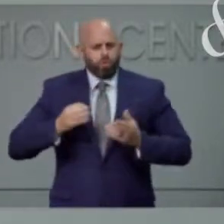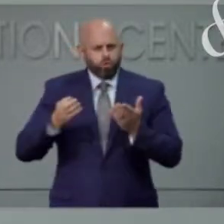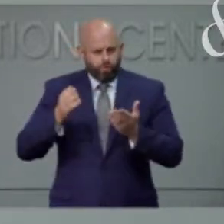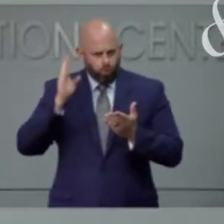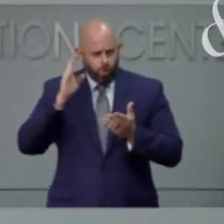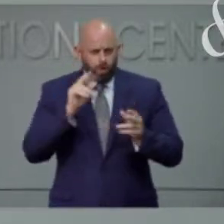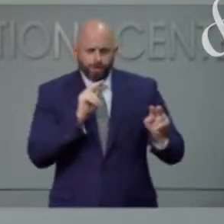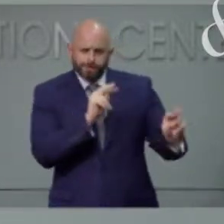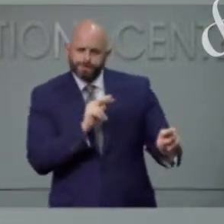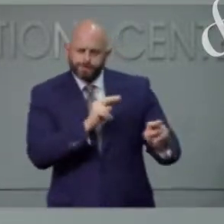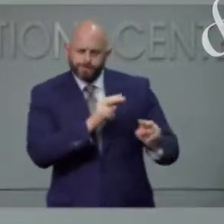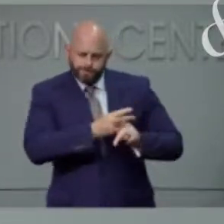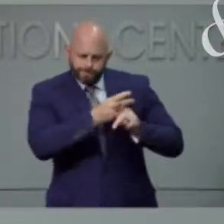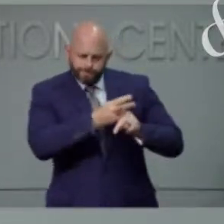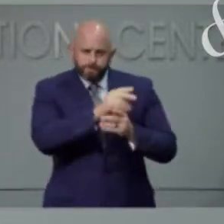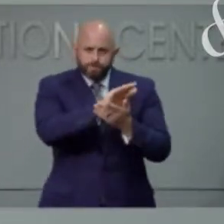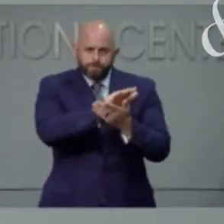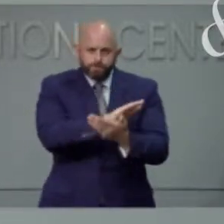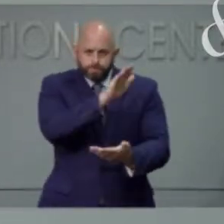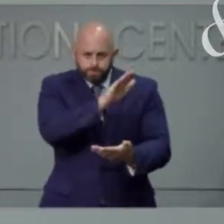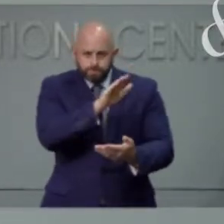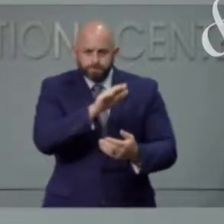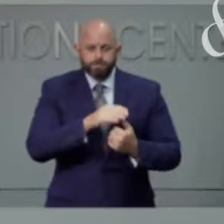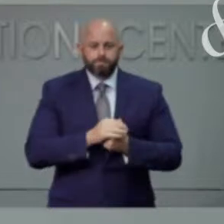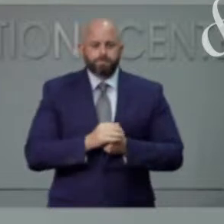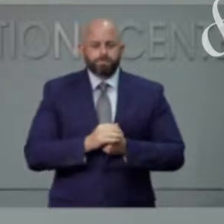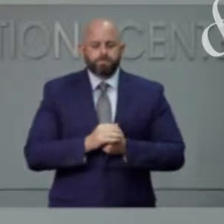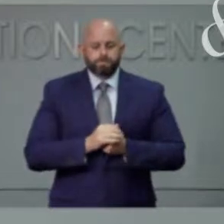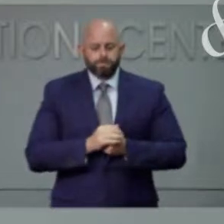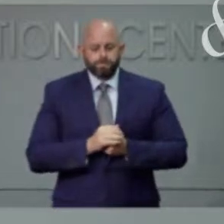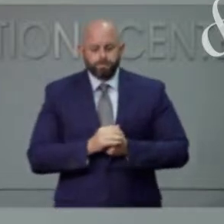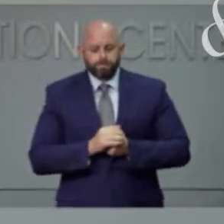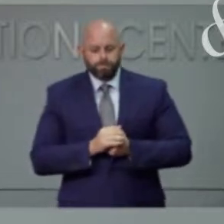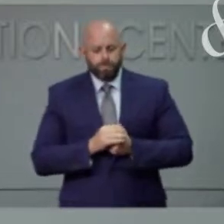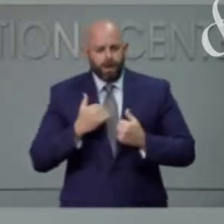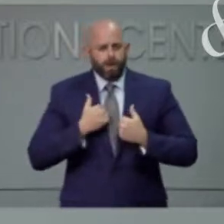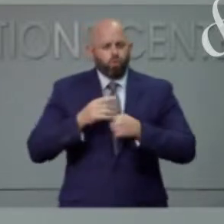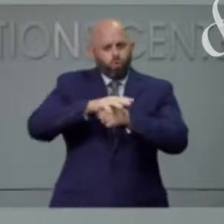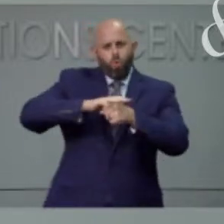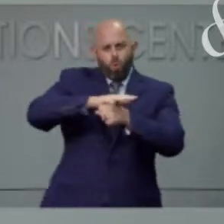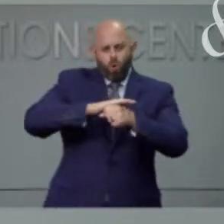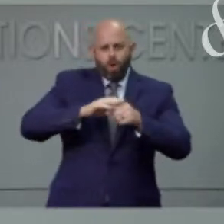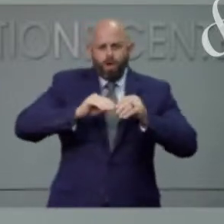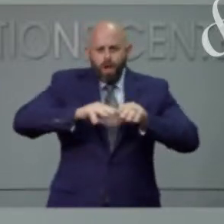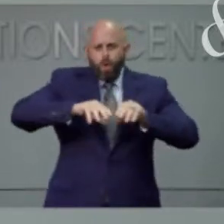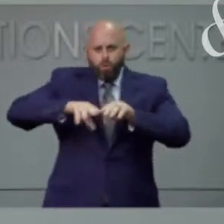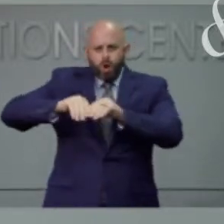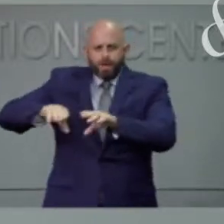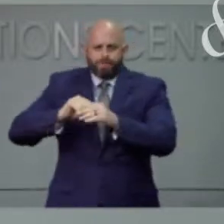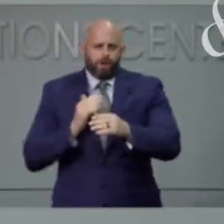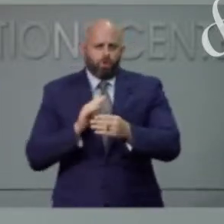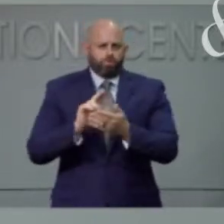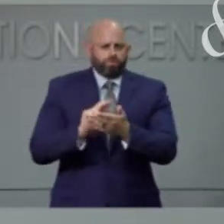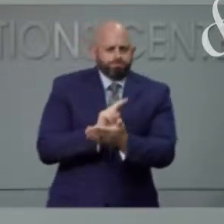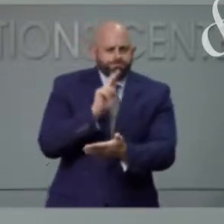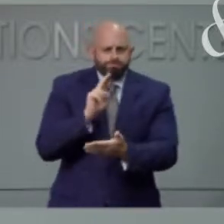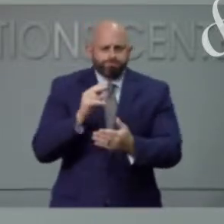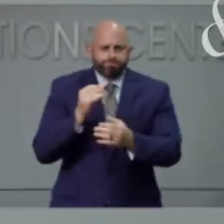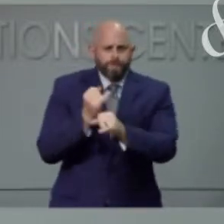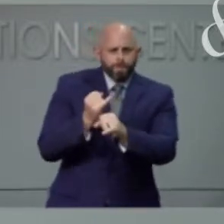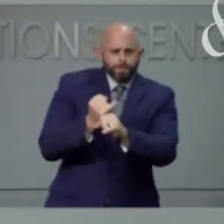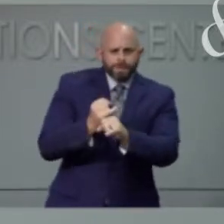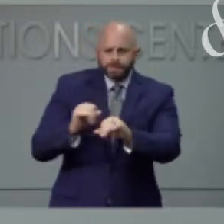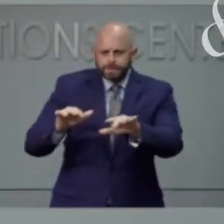system institution that has been managing its case counts, but has had flashes of outbreaks. And I understand that the